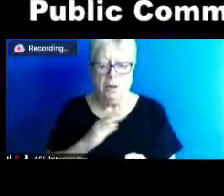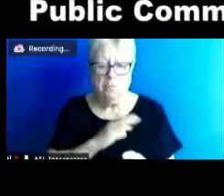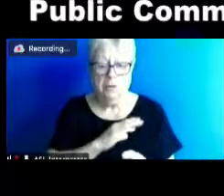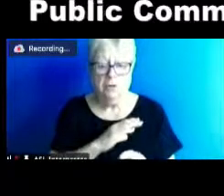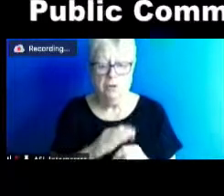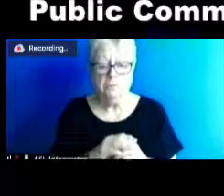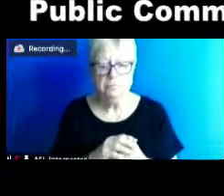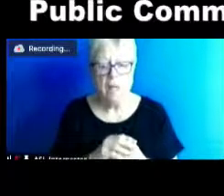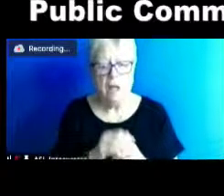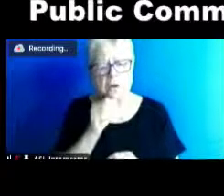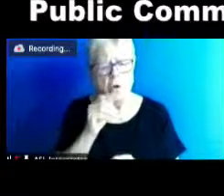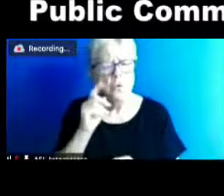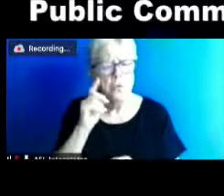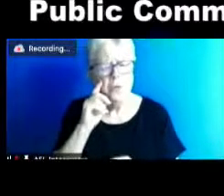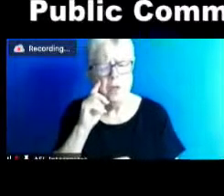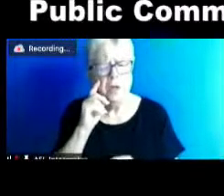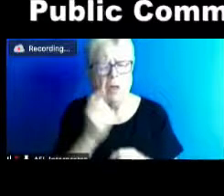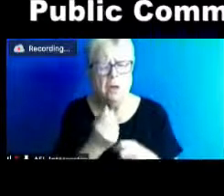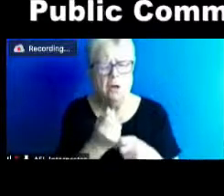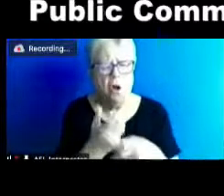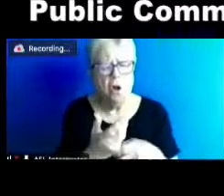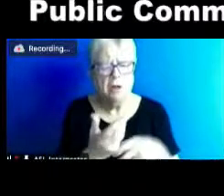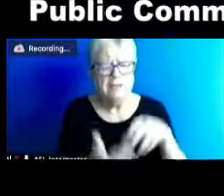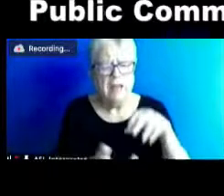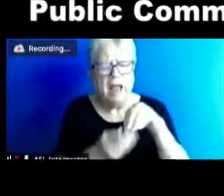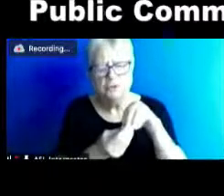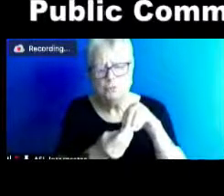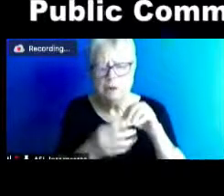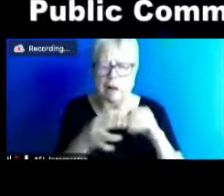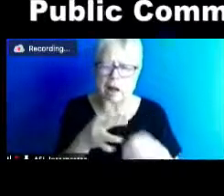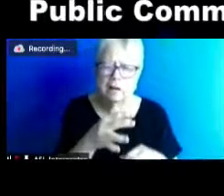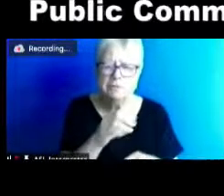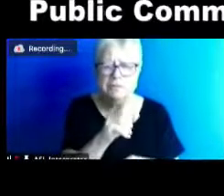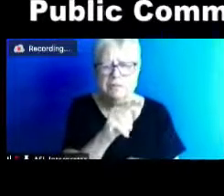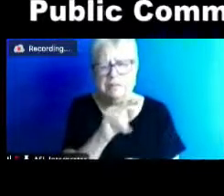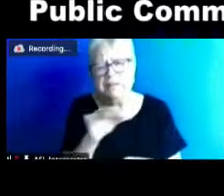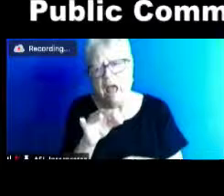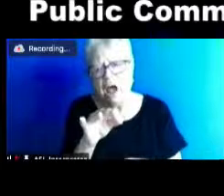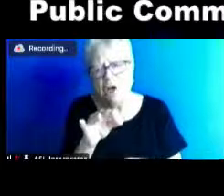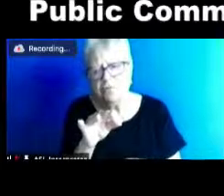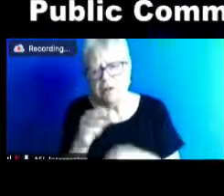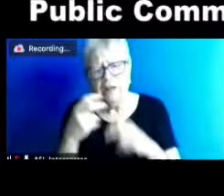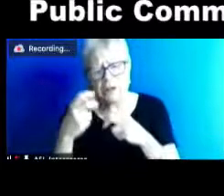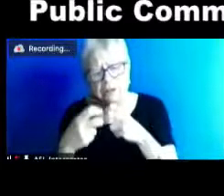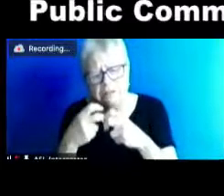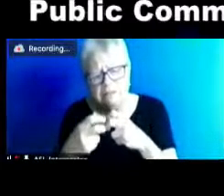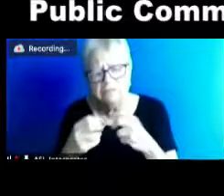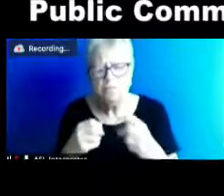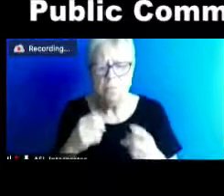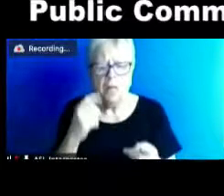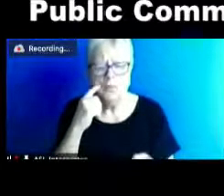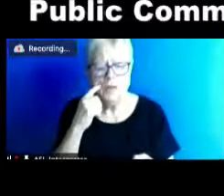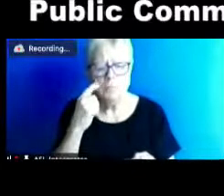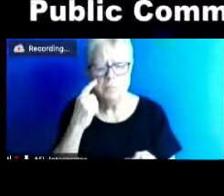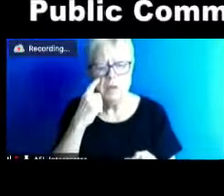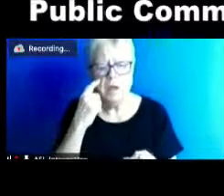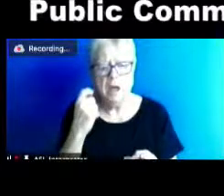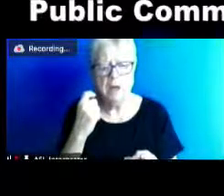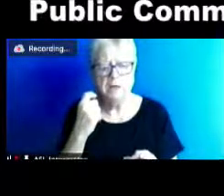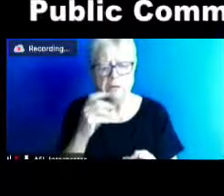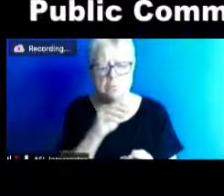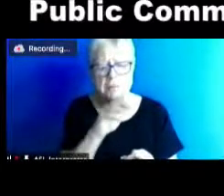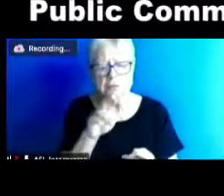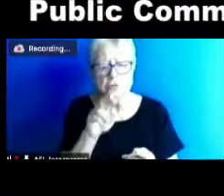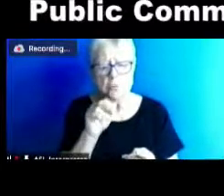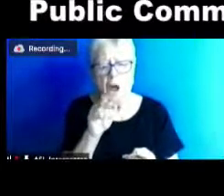I don't think it would create extra sort of staff logistics, primarily because what Stromwasser will do is they